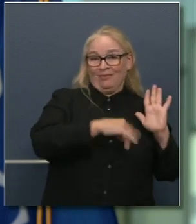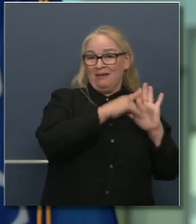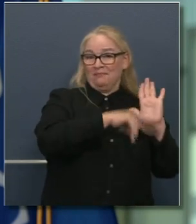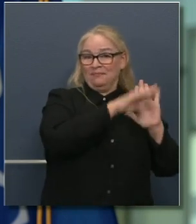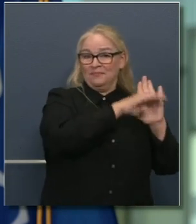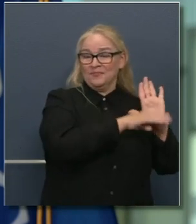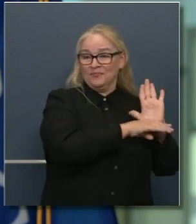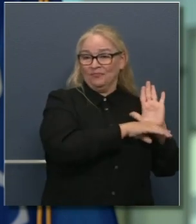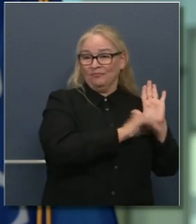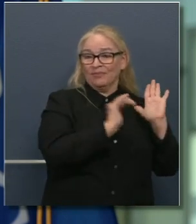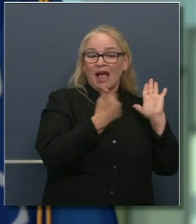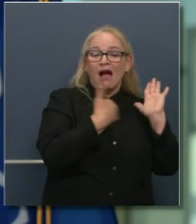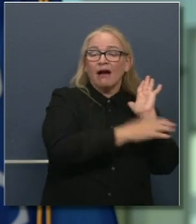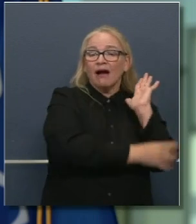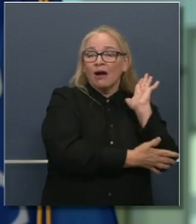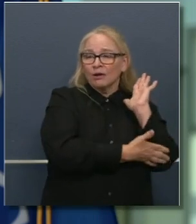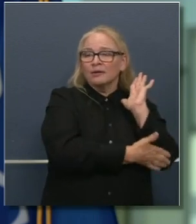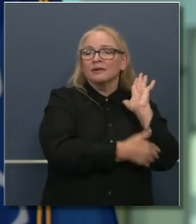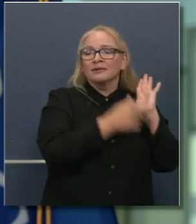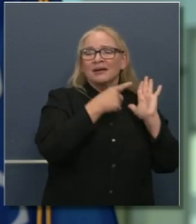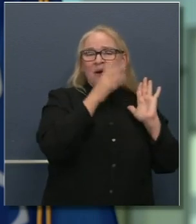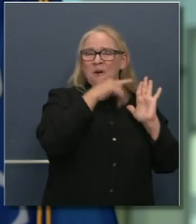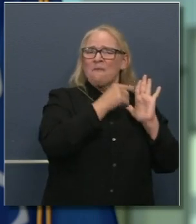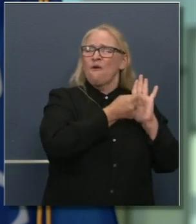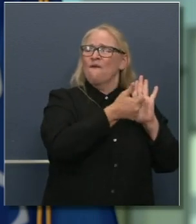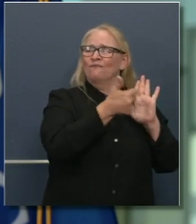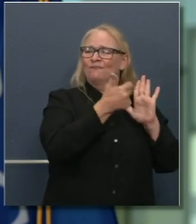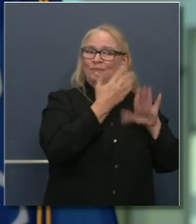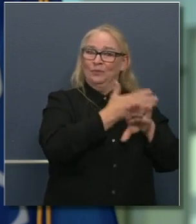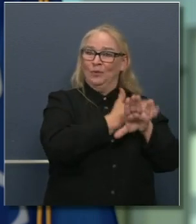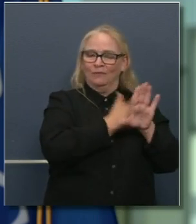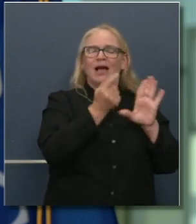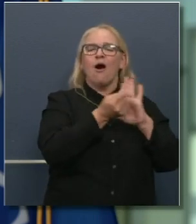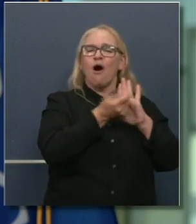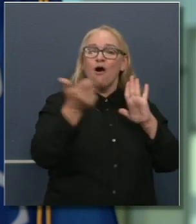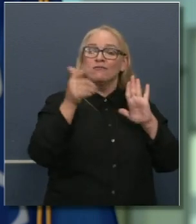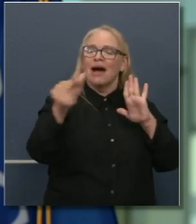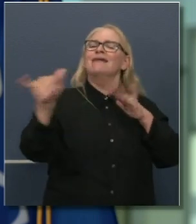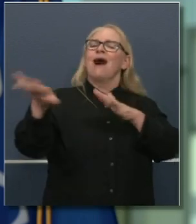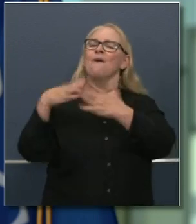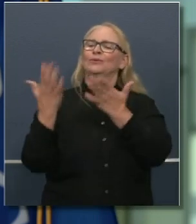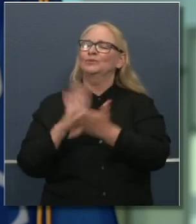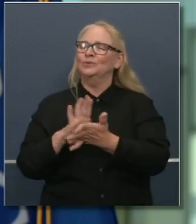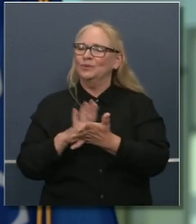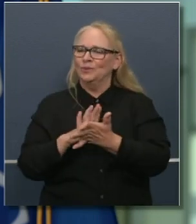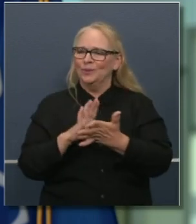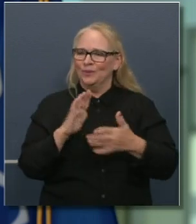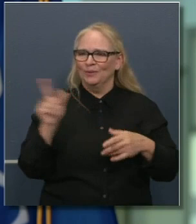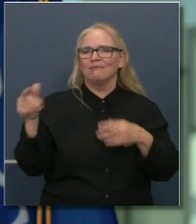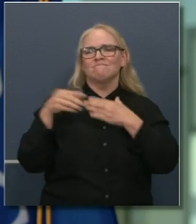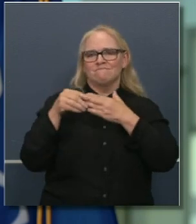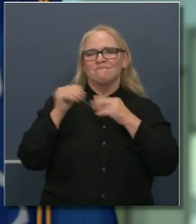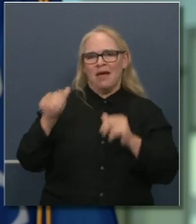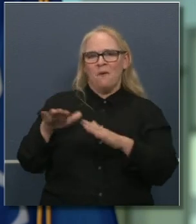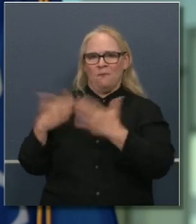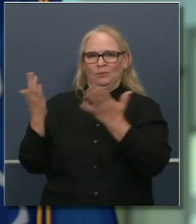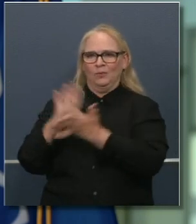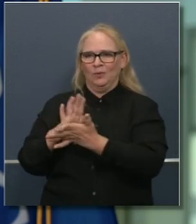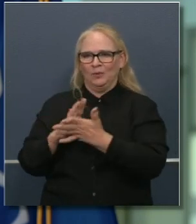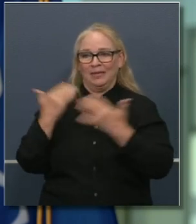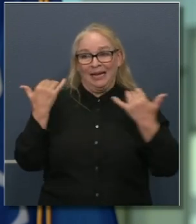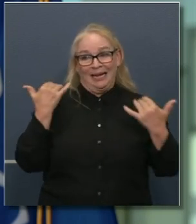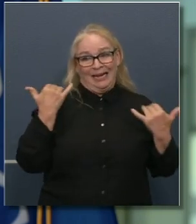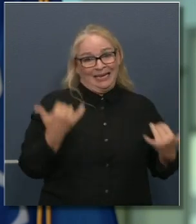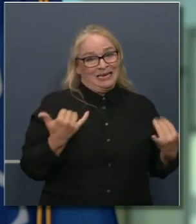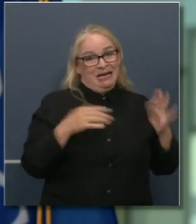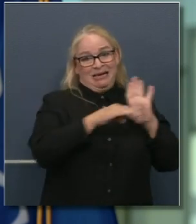cases some of these counties fall right off that monitoring list, and we're back up and running in person with all these new criteria and